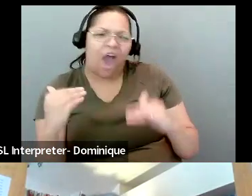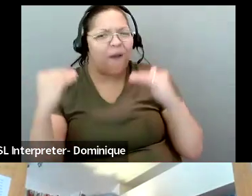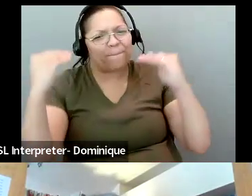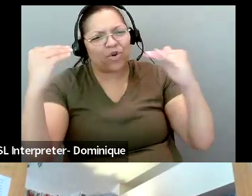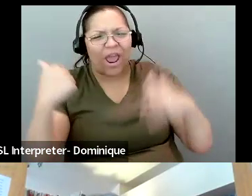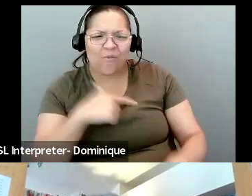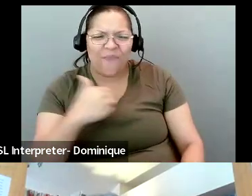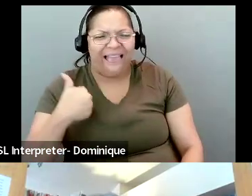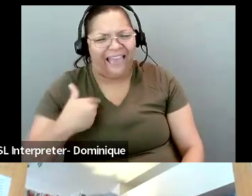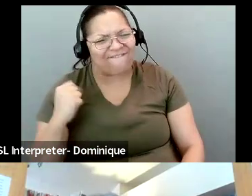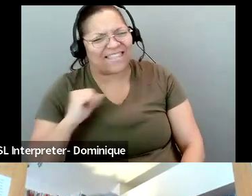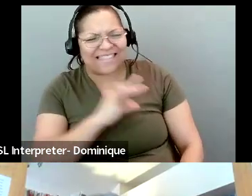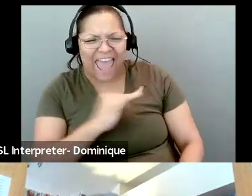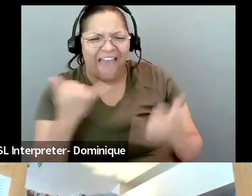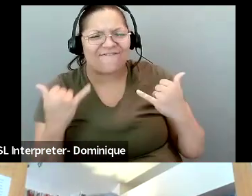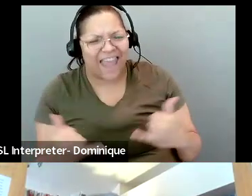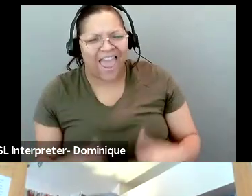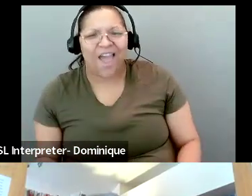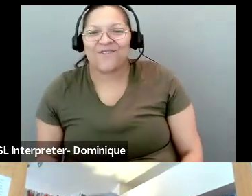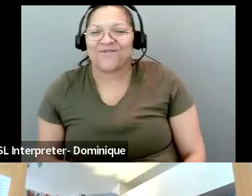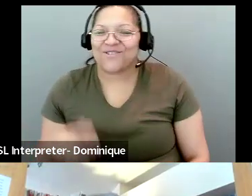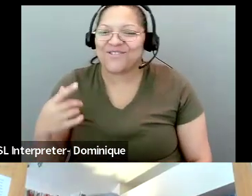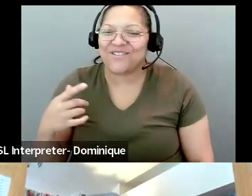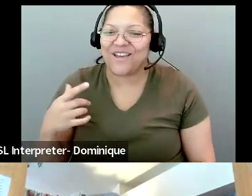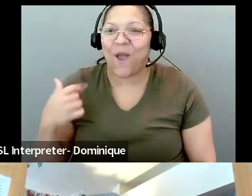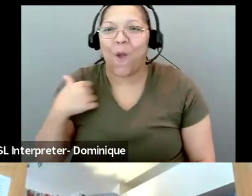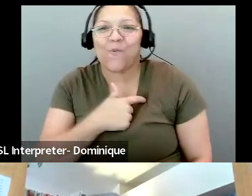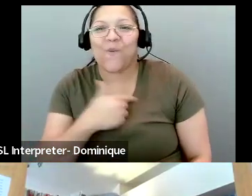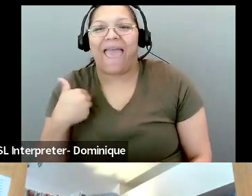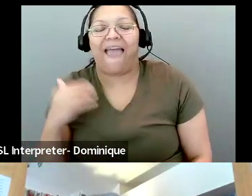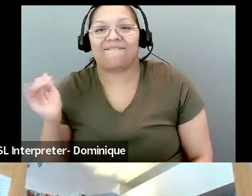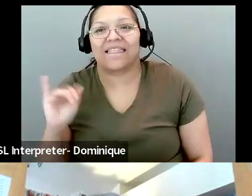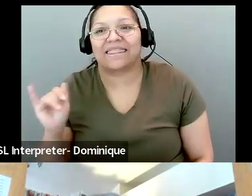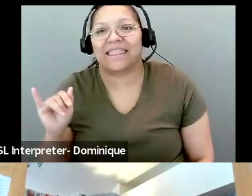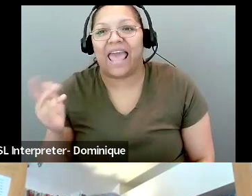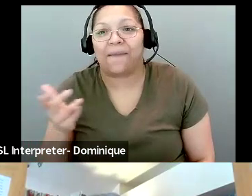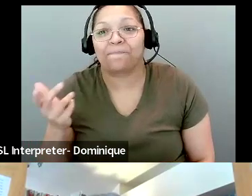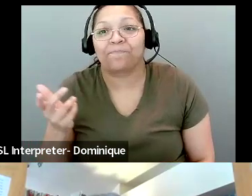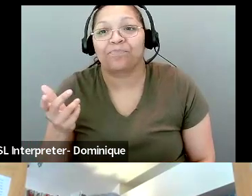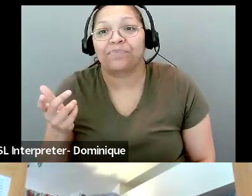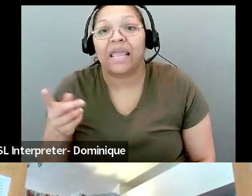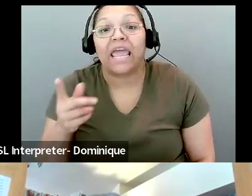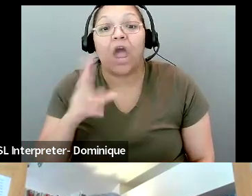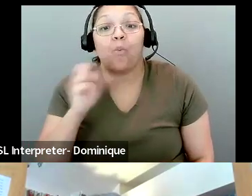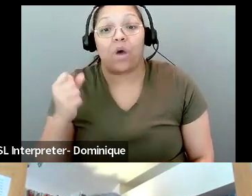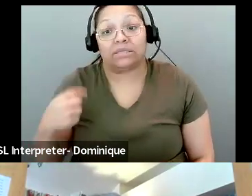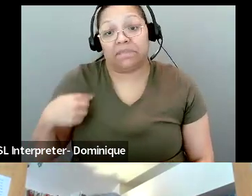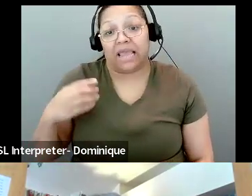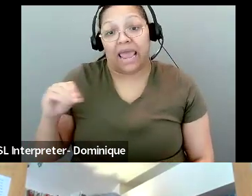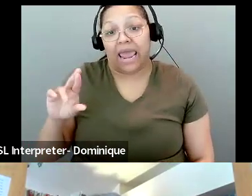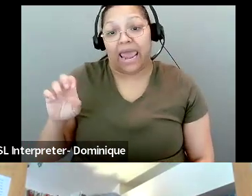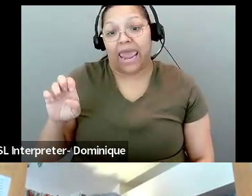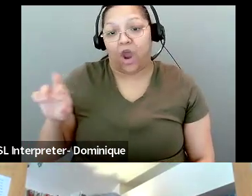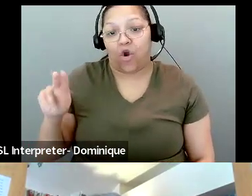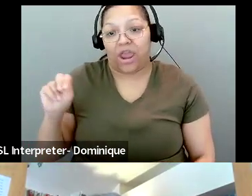staff now. All Wow. right. We got like so it was just me and Aaron in here, but now it's